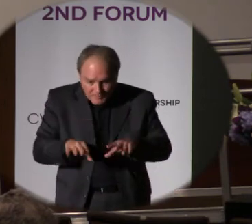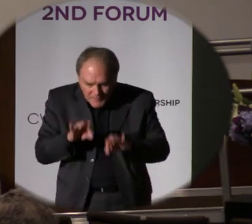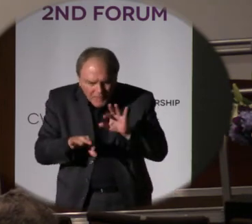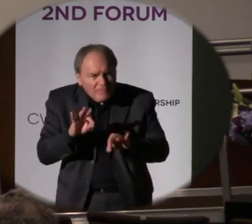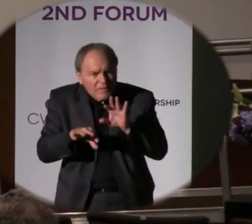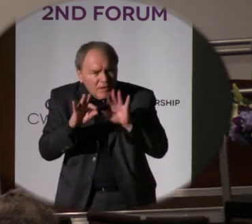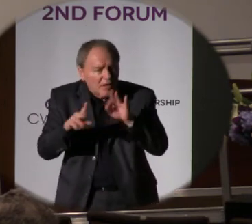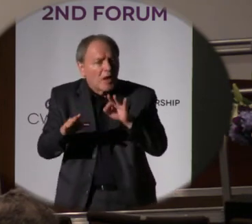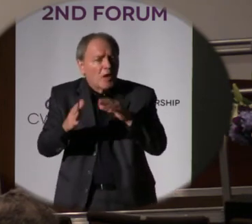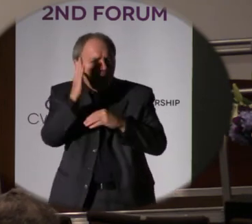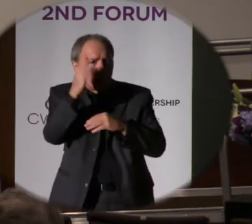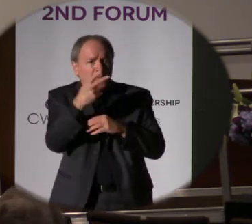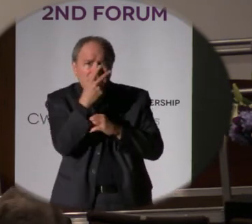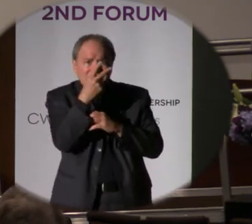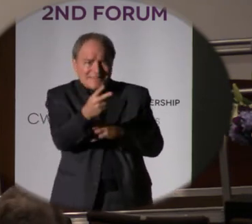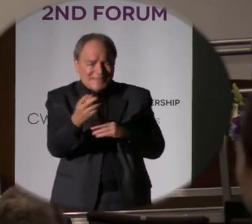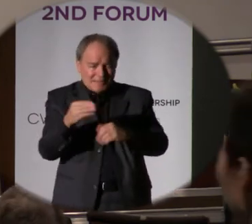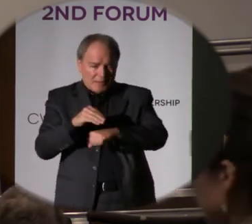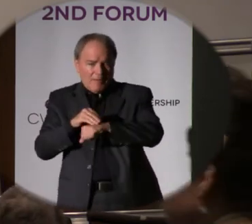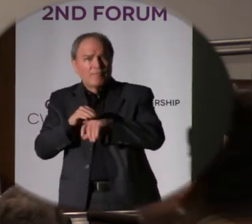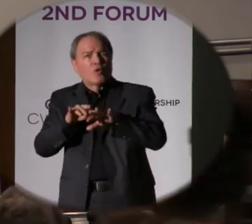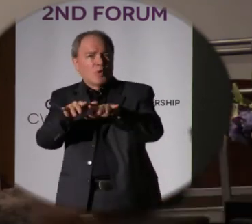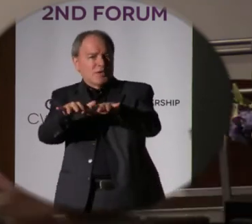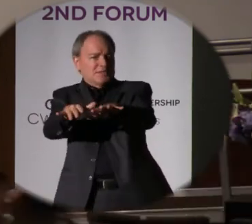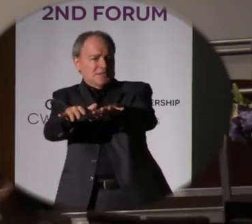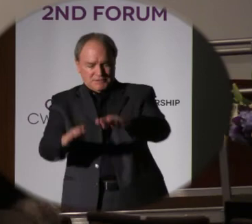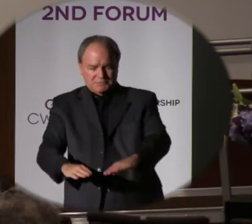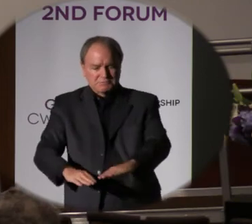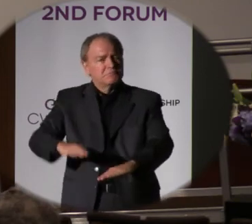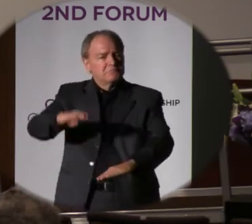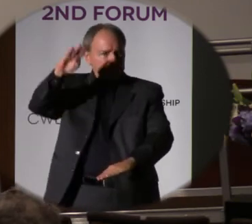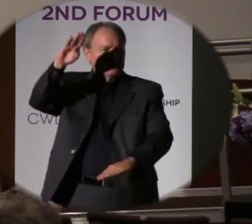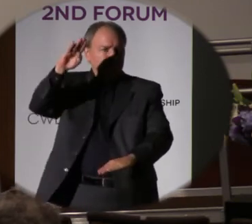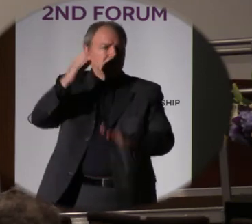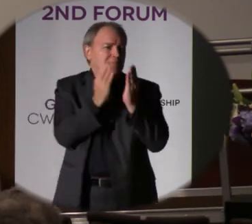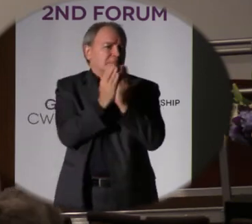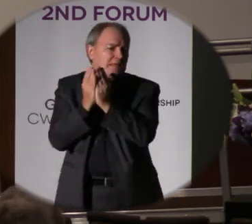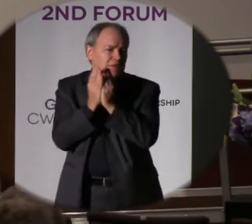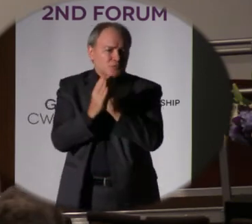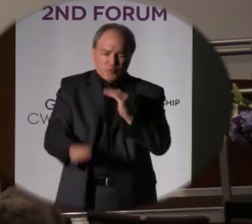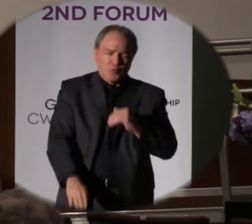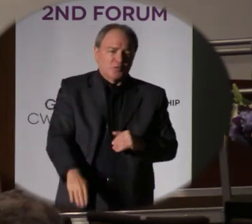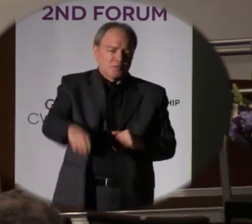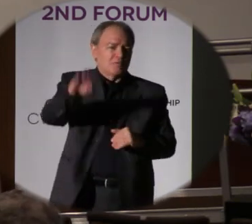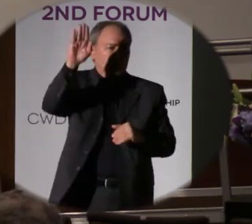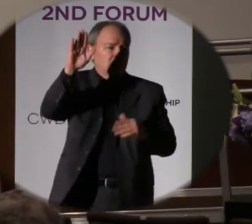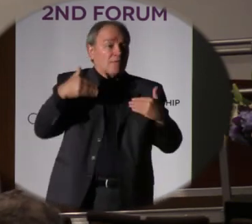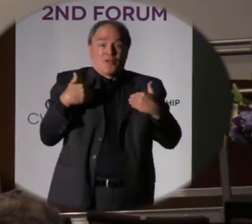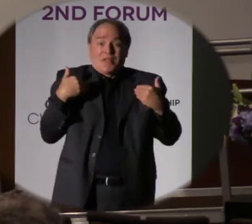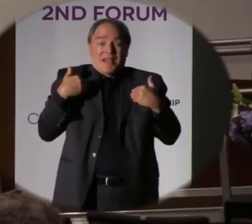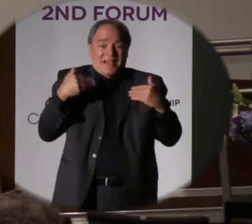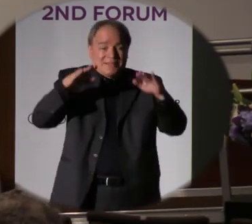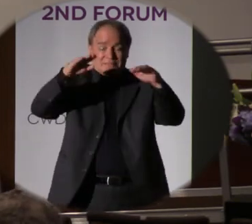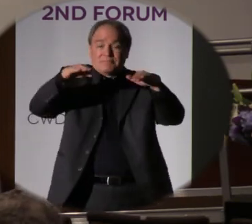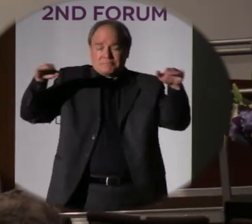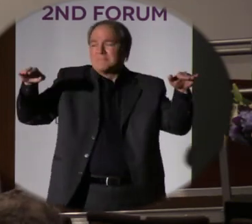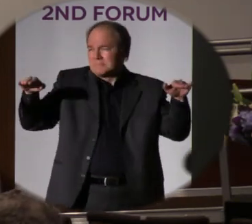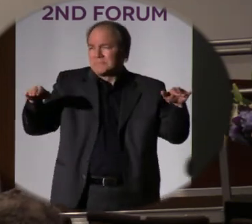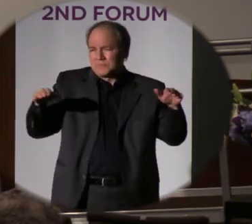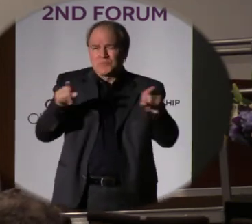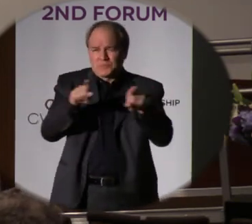developmental outcomes at school age, middle childhood, adolescence, and onward. So